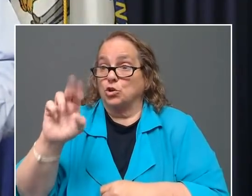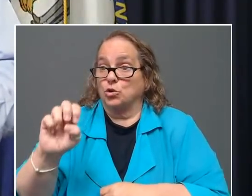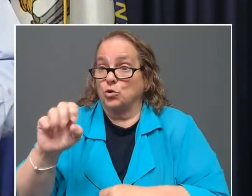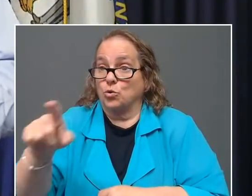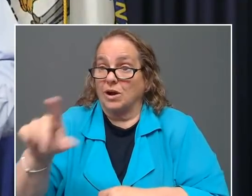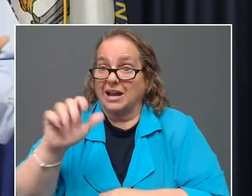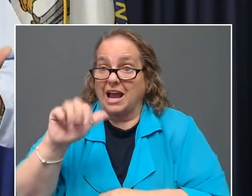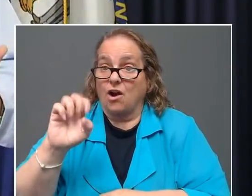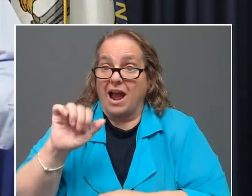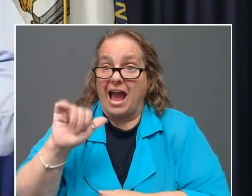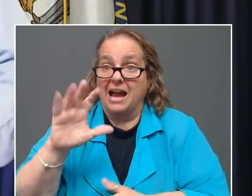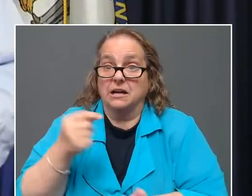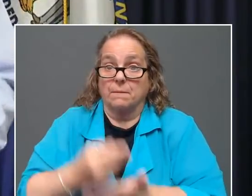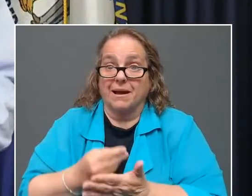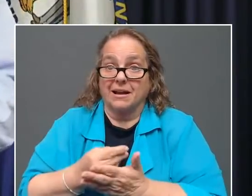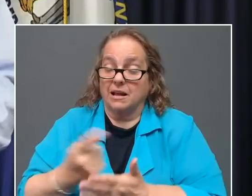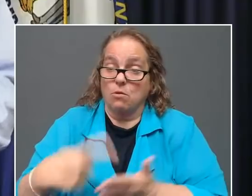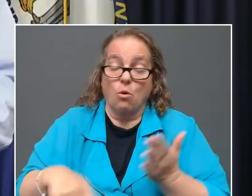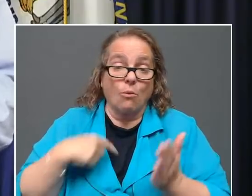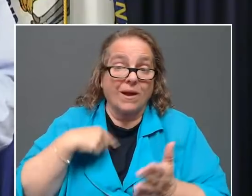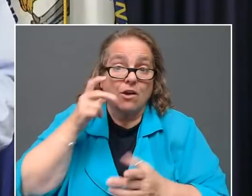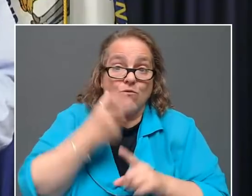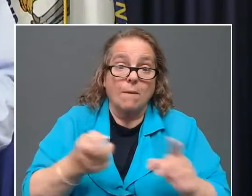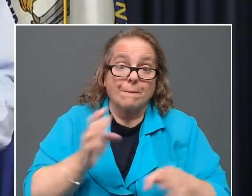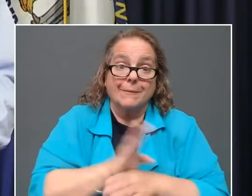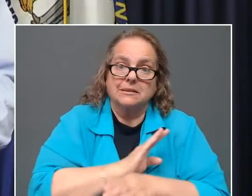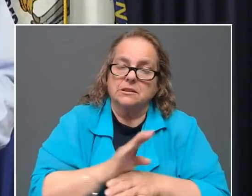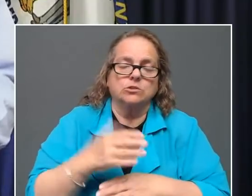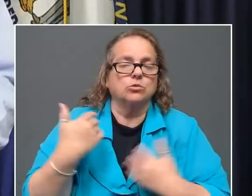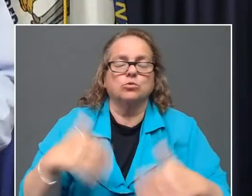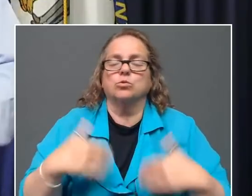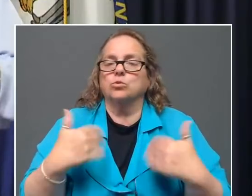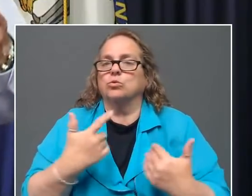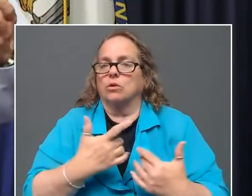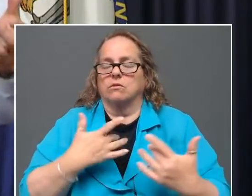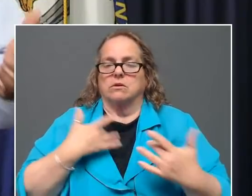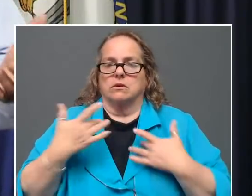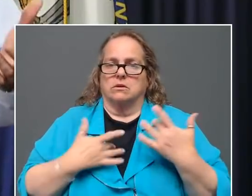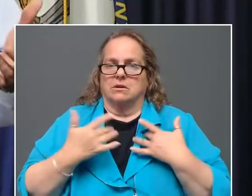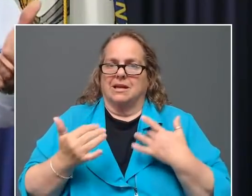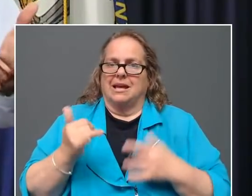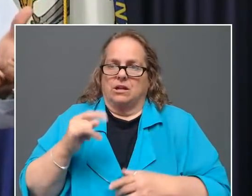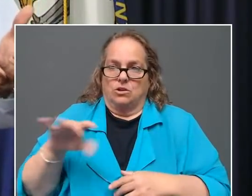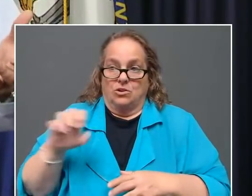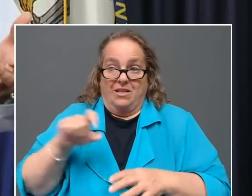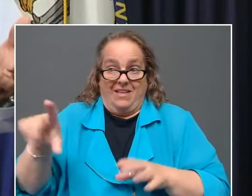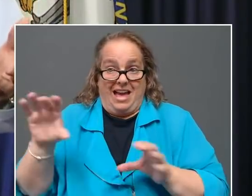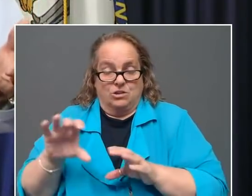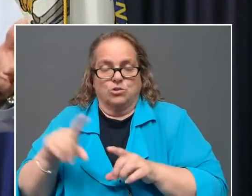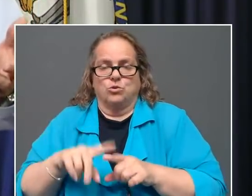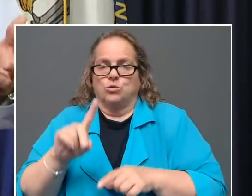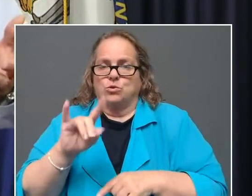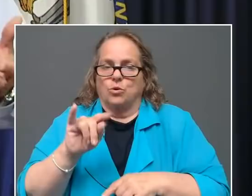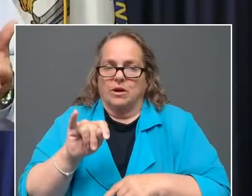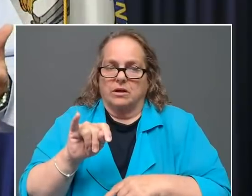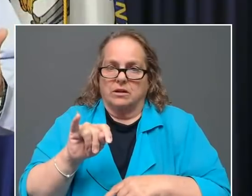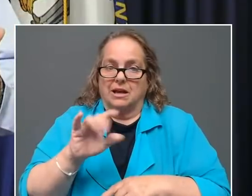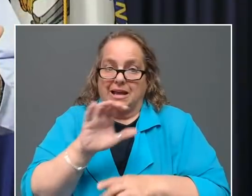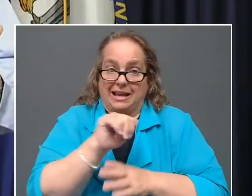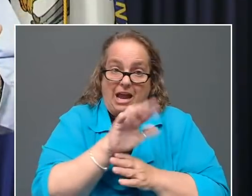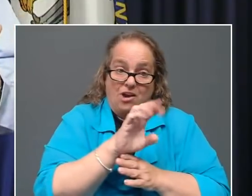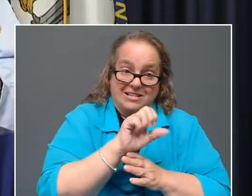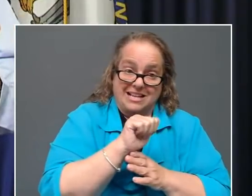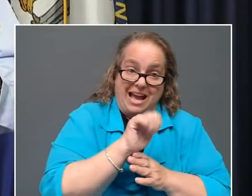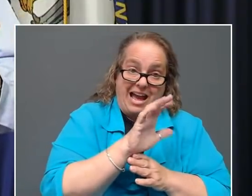us. But that took these actions that have happened, and they were right to do them. Both the CARES Act under one administration and the